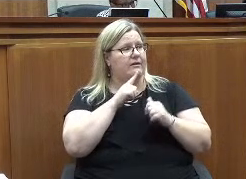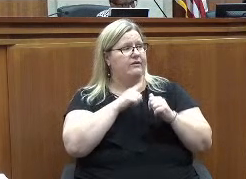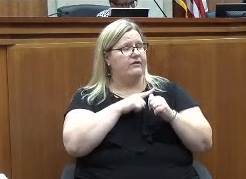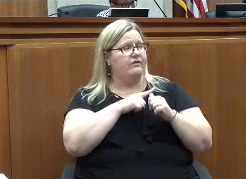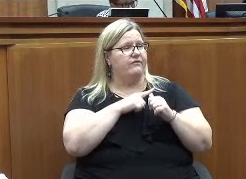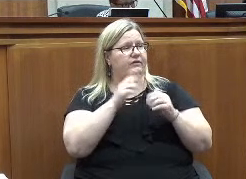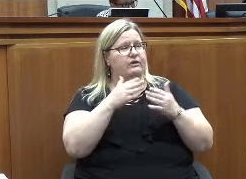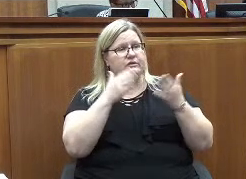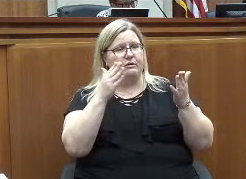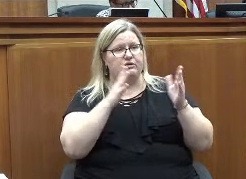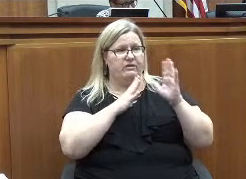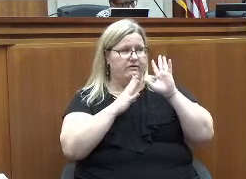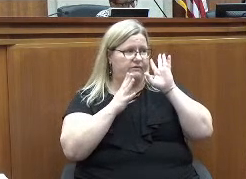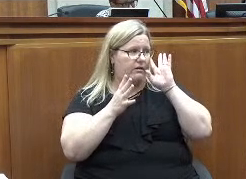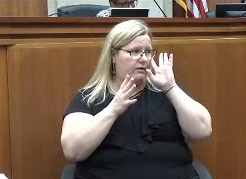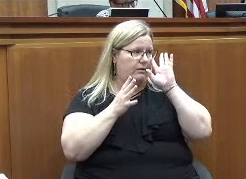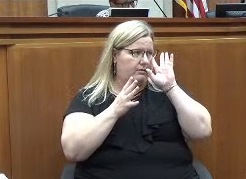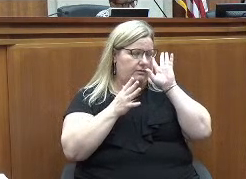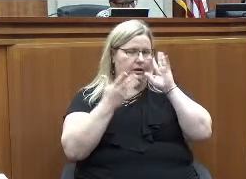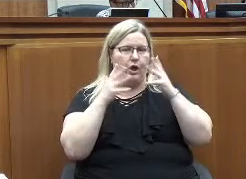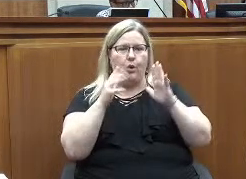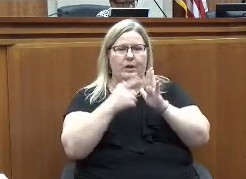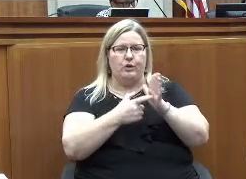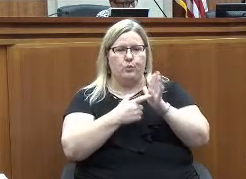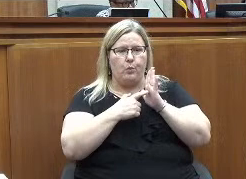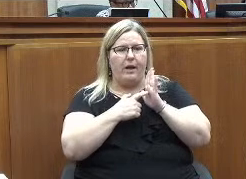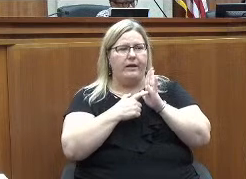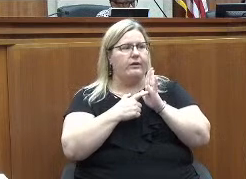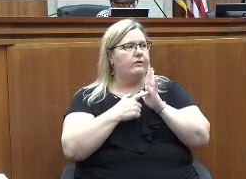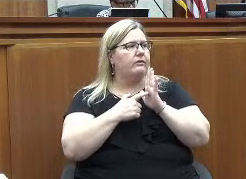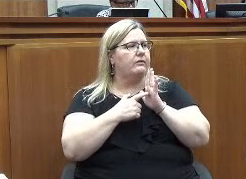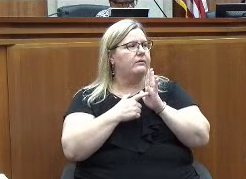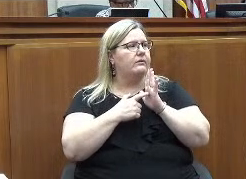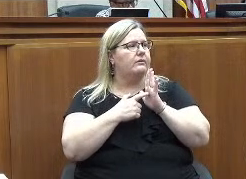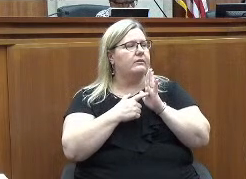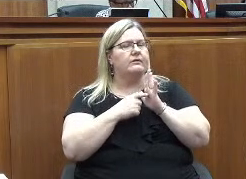we're fine with because, I mean, it's already required. They